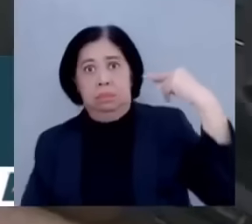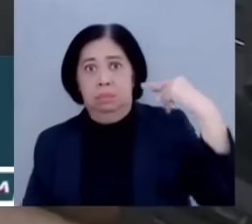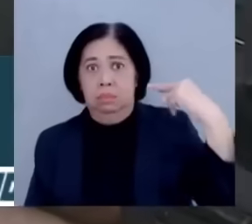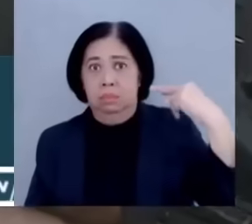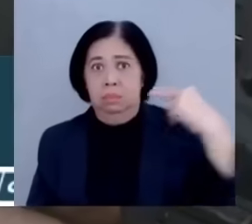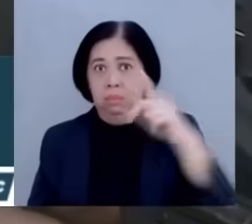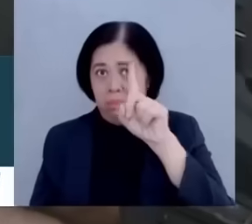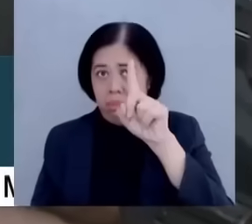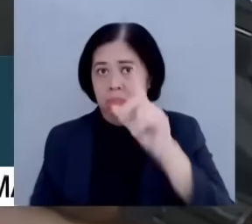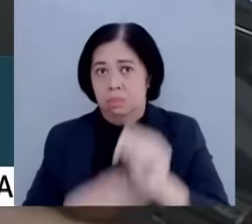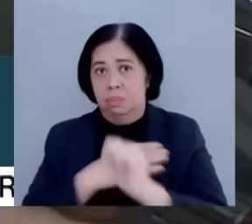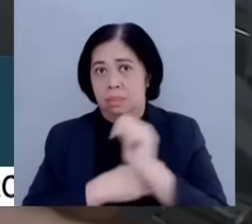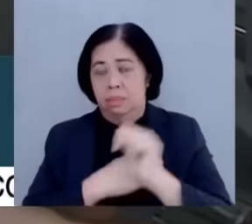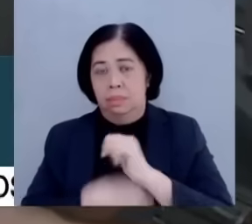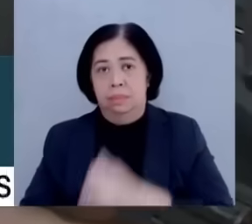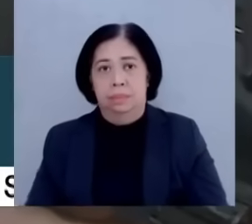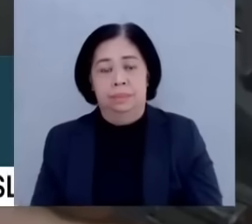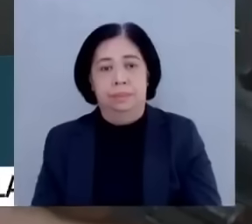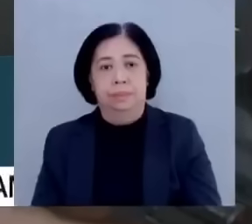threat.